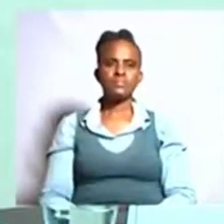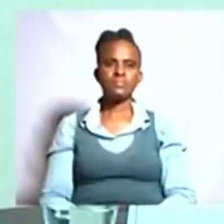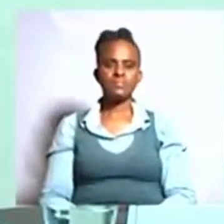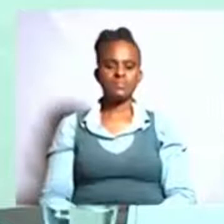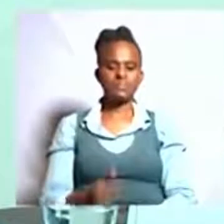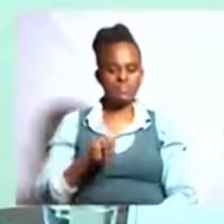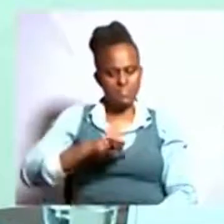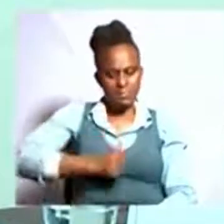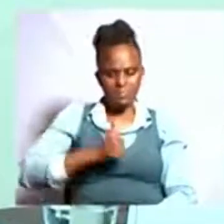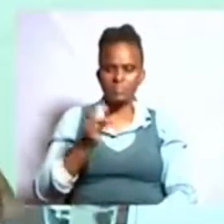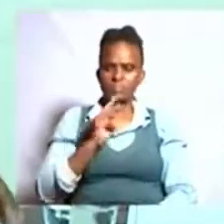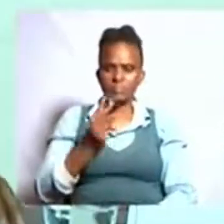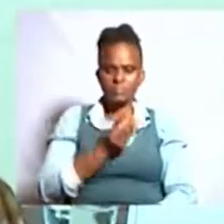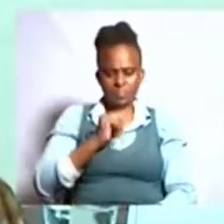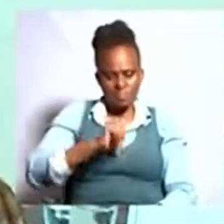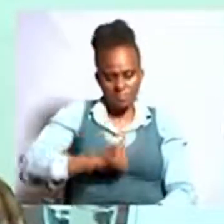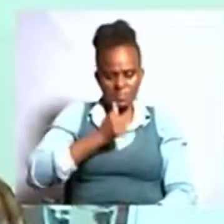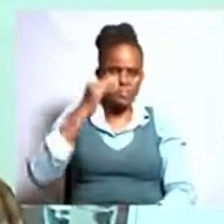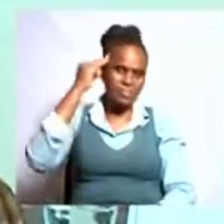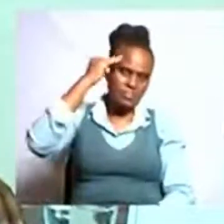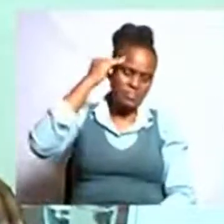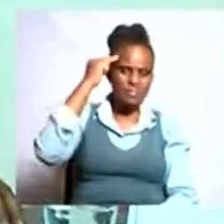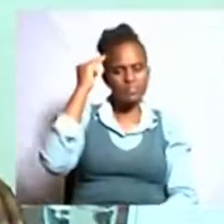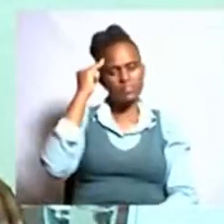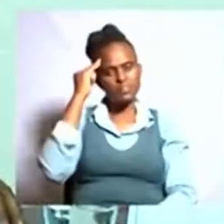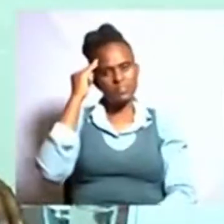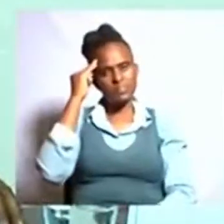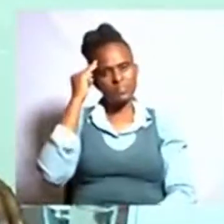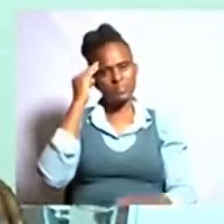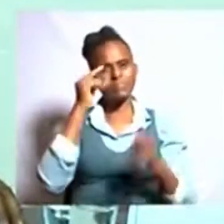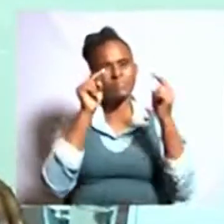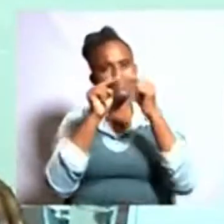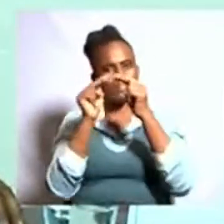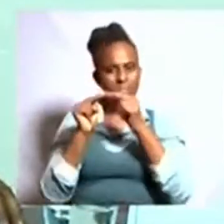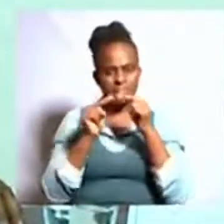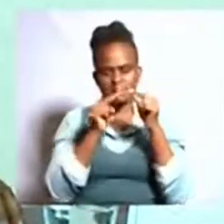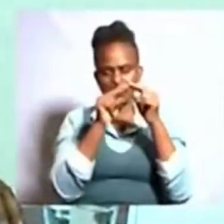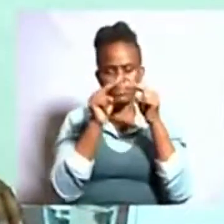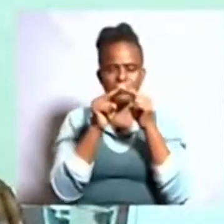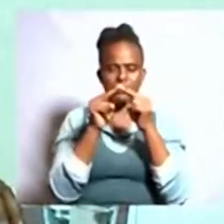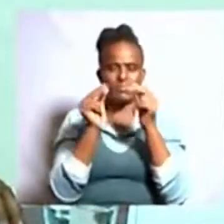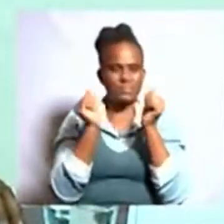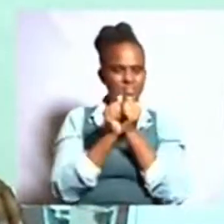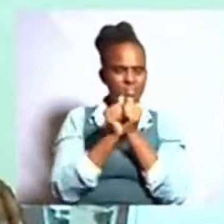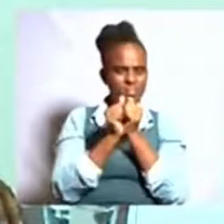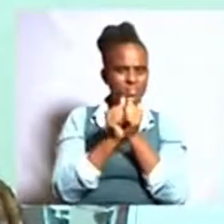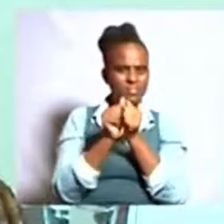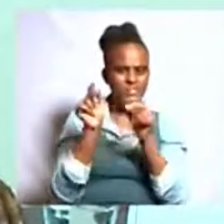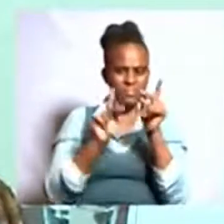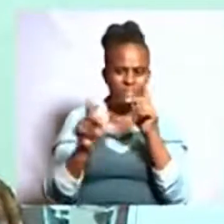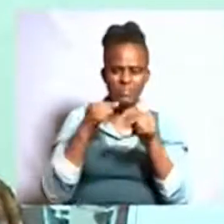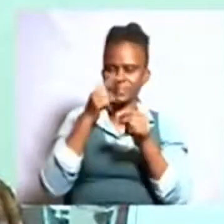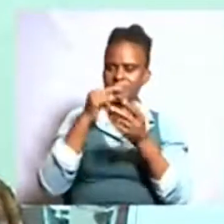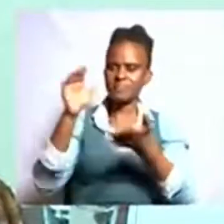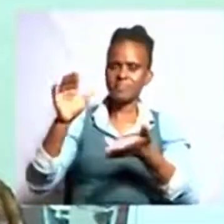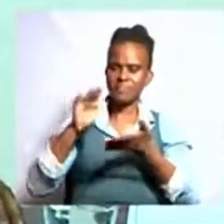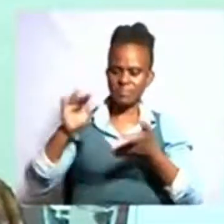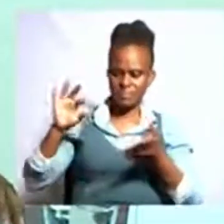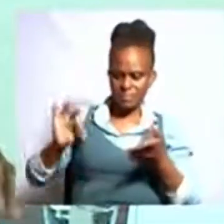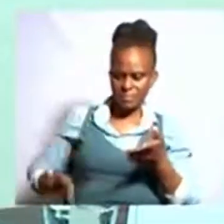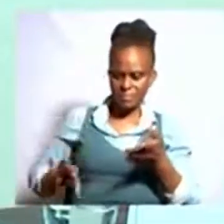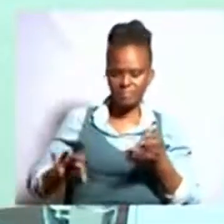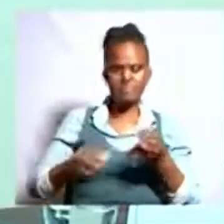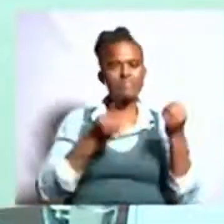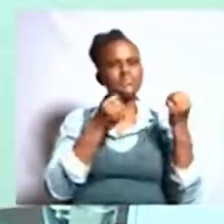we are constantly in touch with the beneficiaries of the